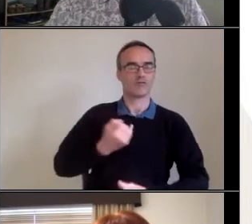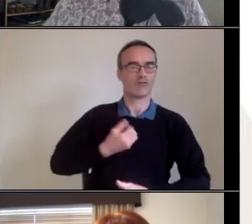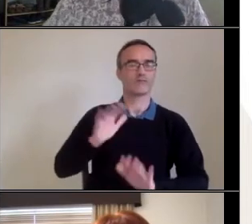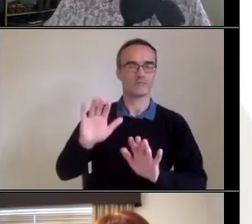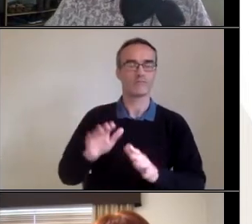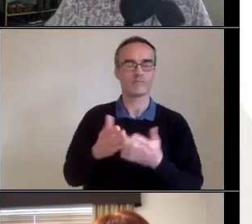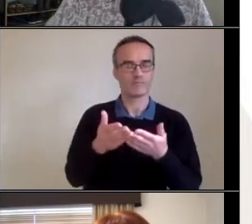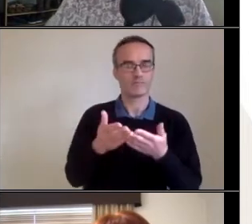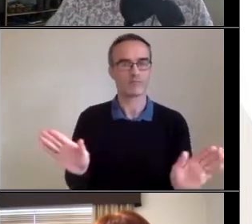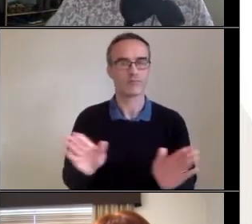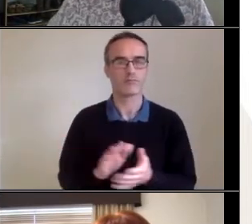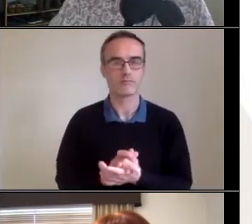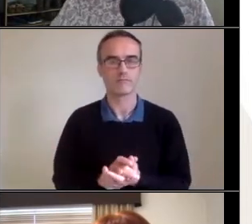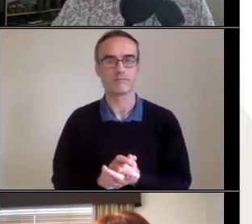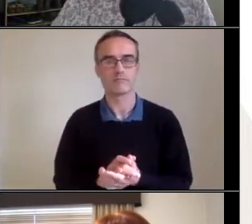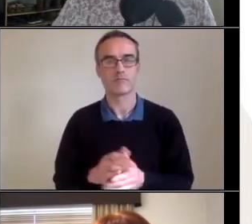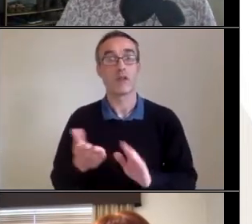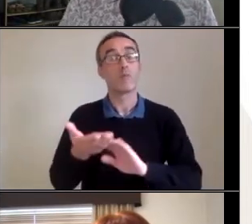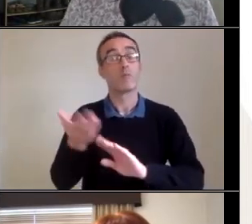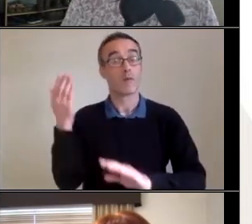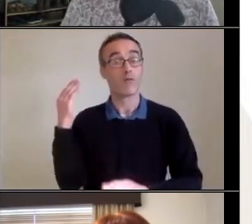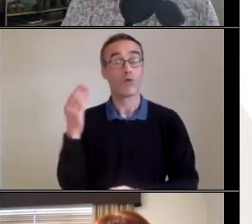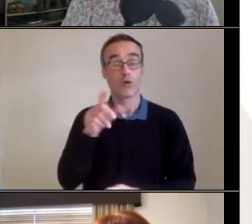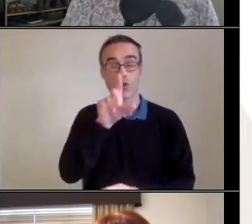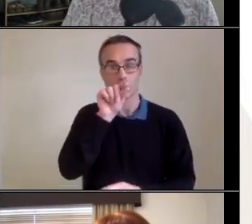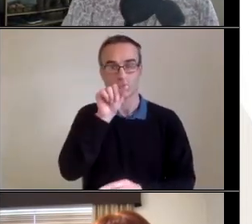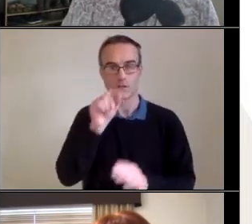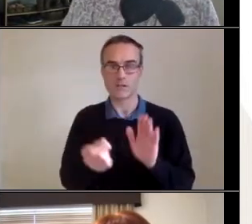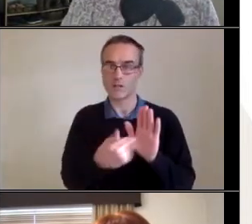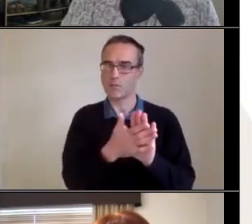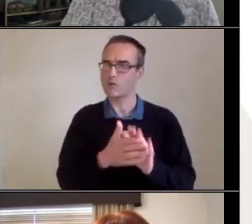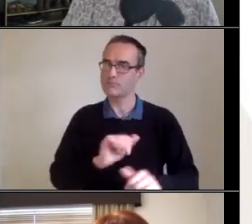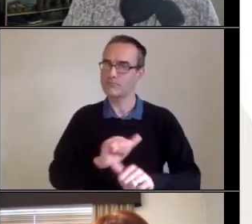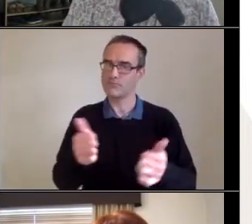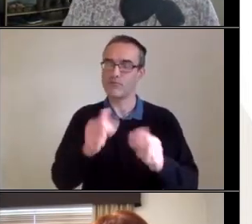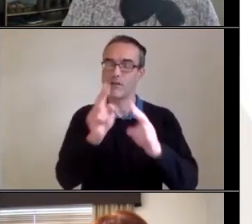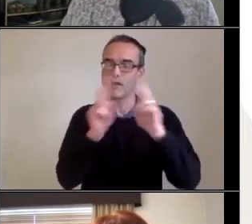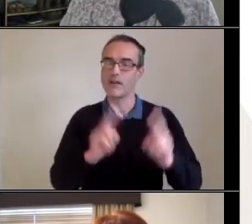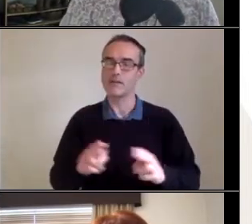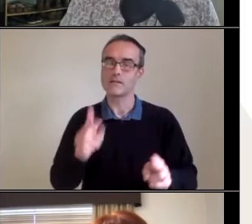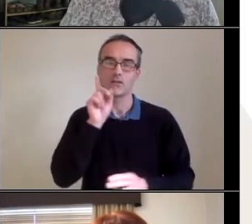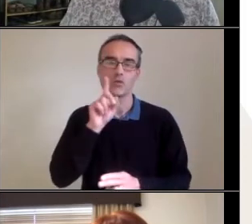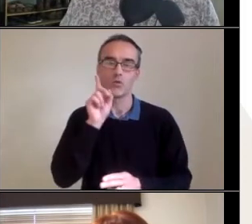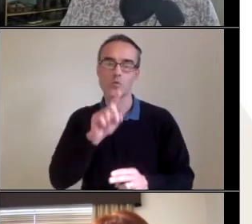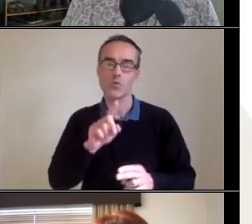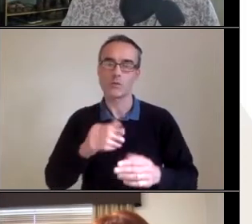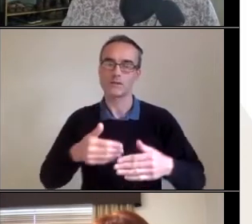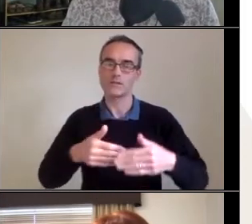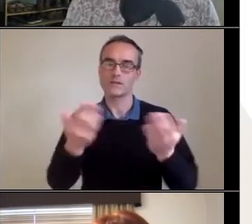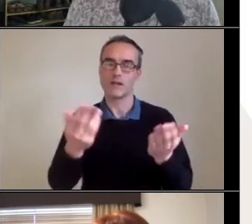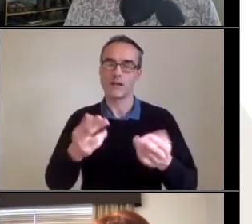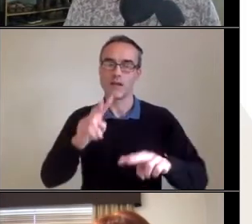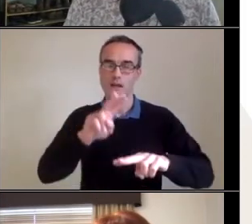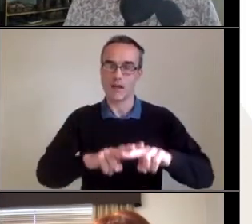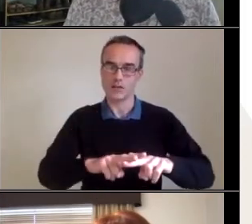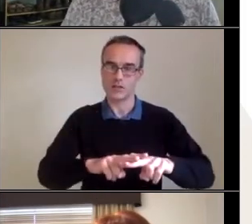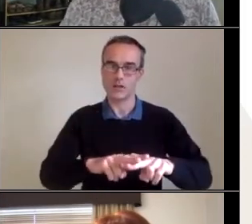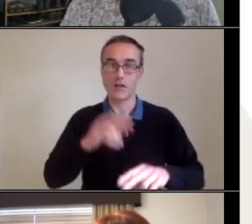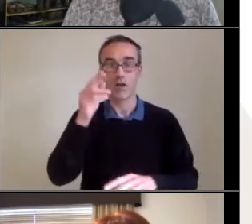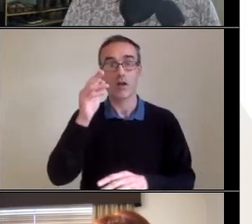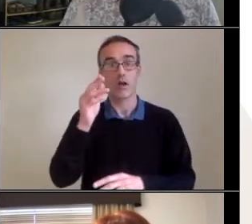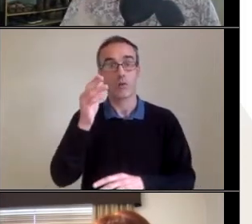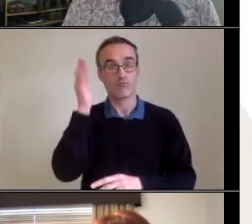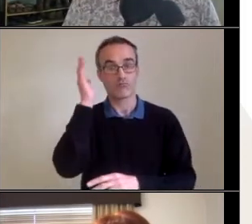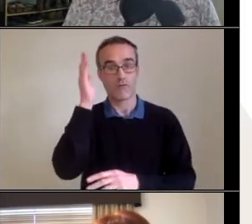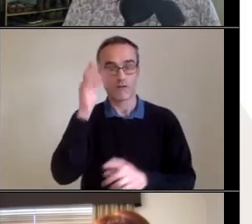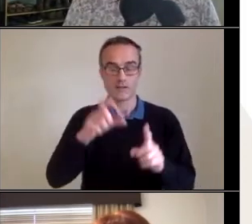was an excellent post earlier on Twitter. Have a look on the International Women's Day hashtag, and Professor Dave Smith, who is